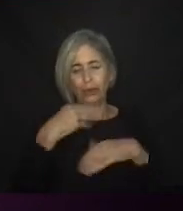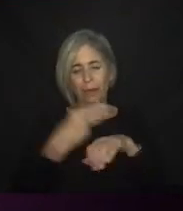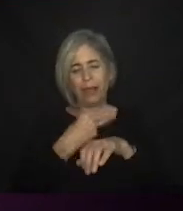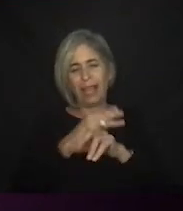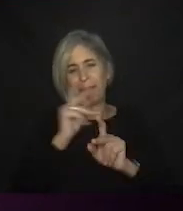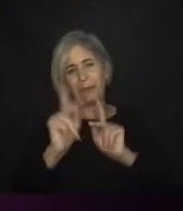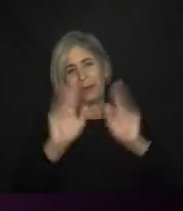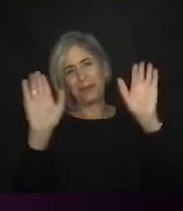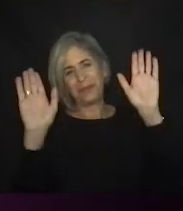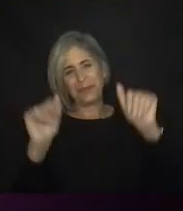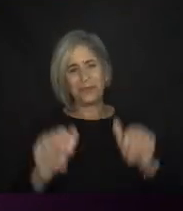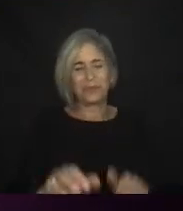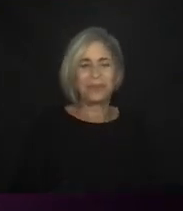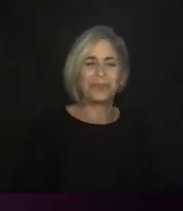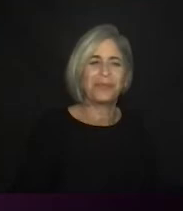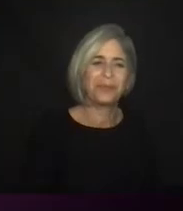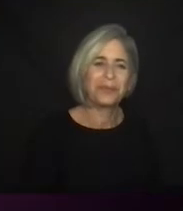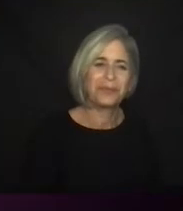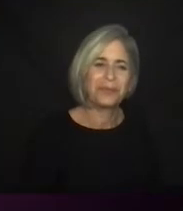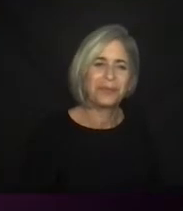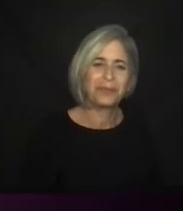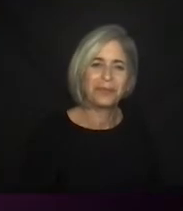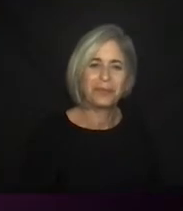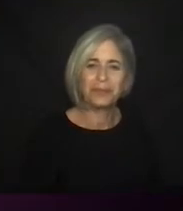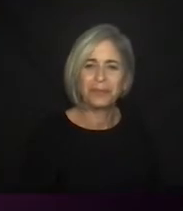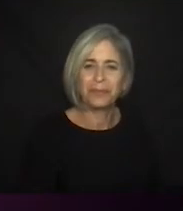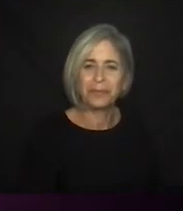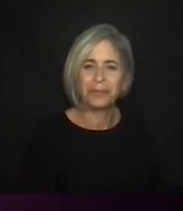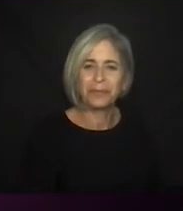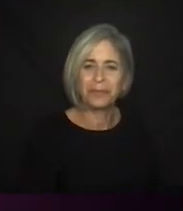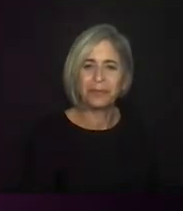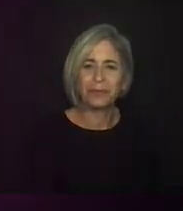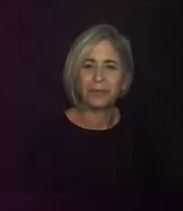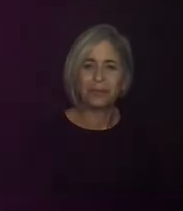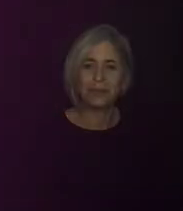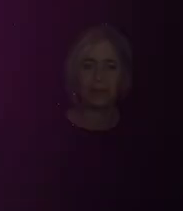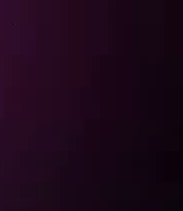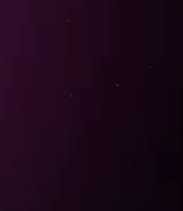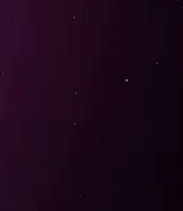Enjoy Miami, people. Thank you so much, Will.